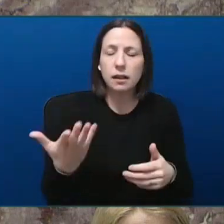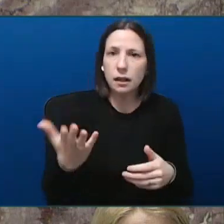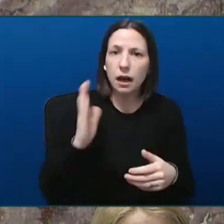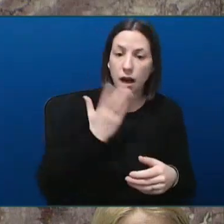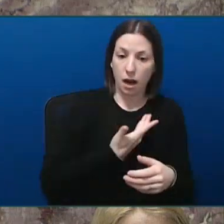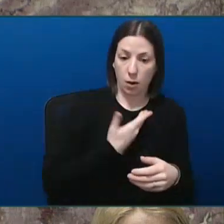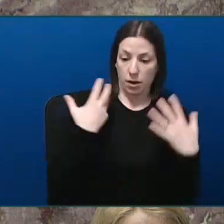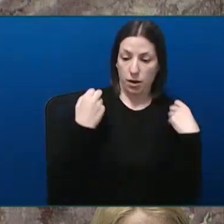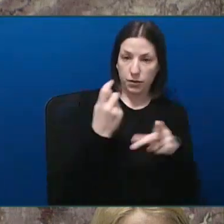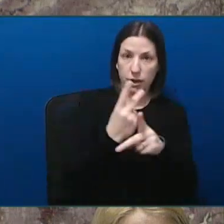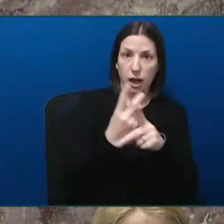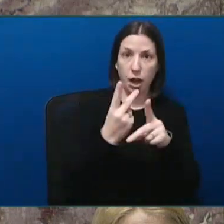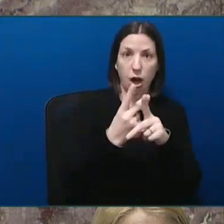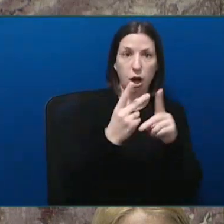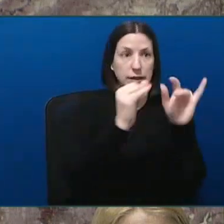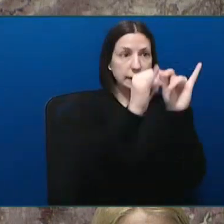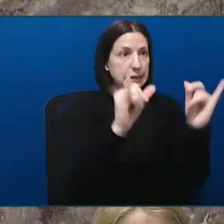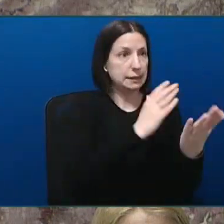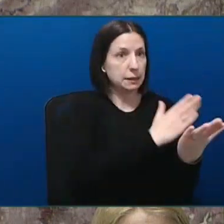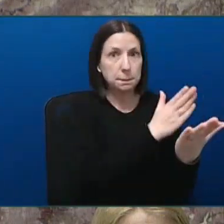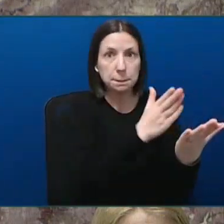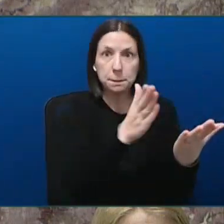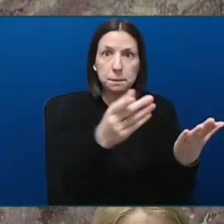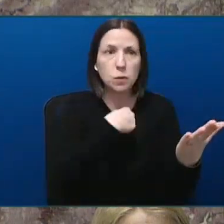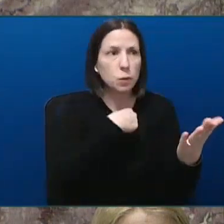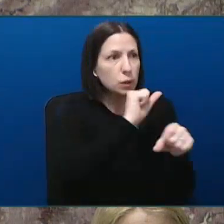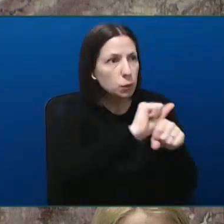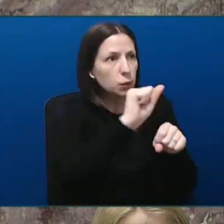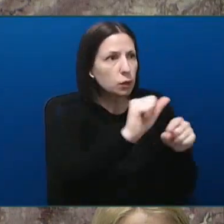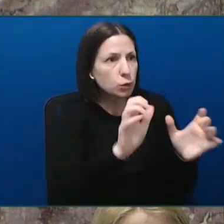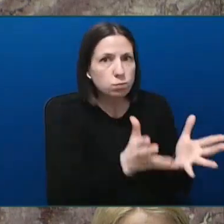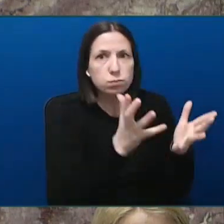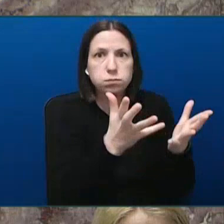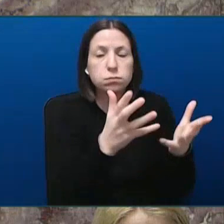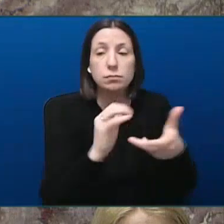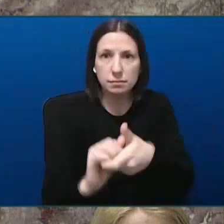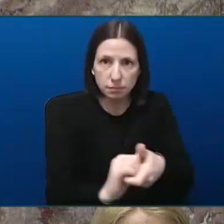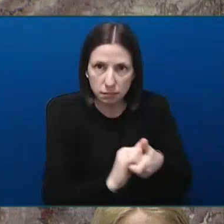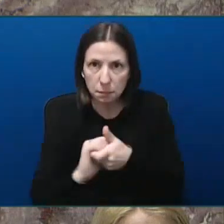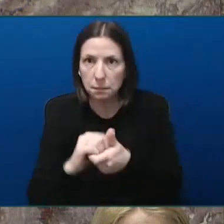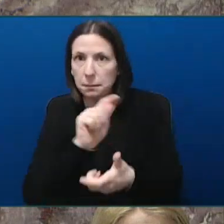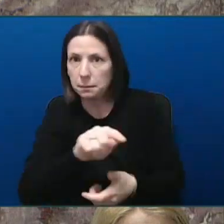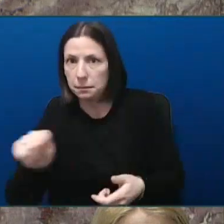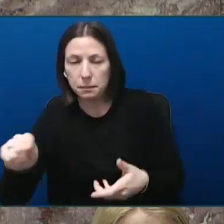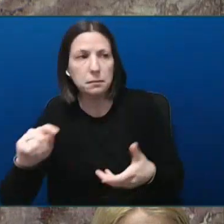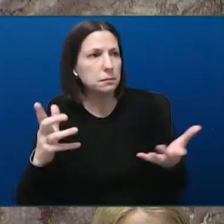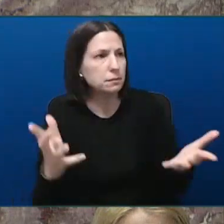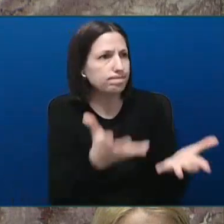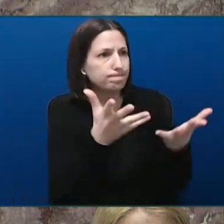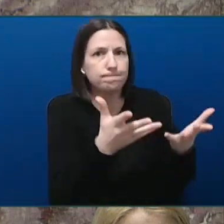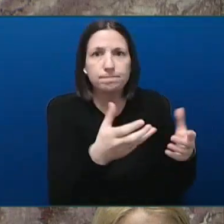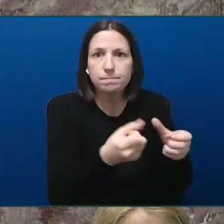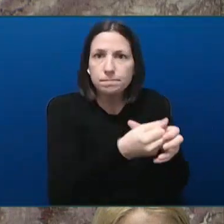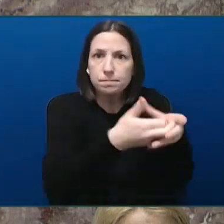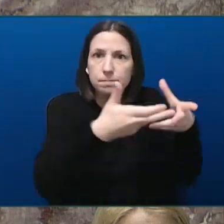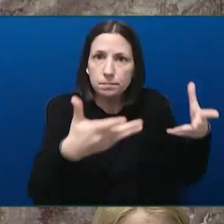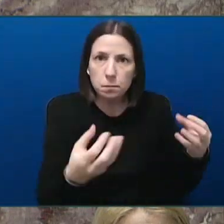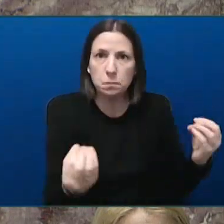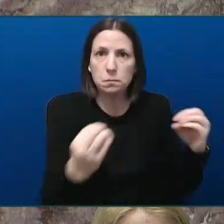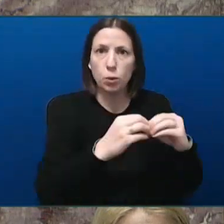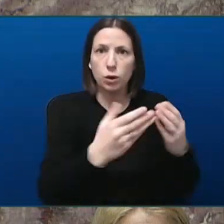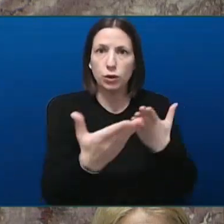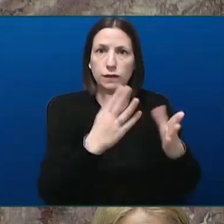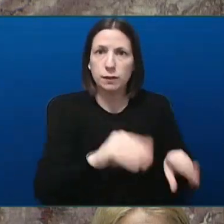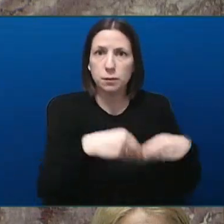that we are working very hard with all of our partners to scale up the services. And I think, the member makes a really important point about